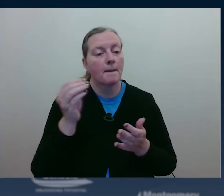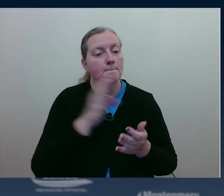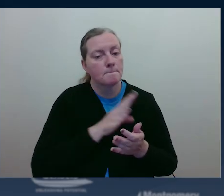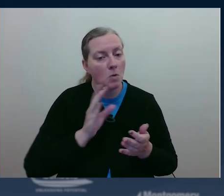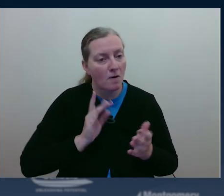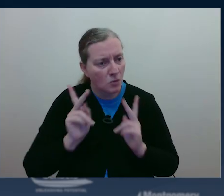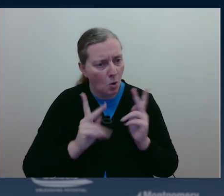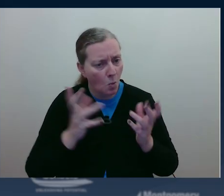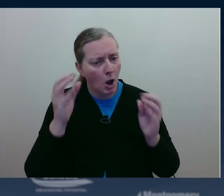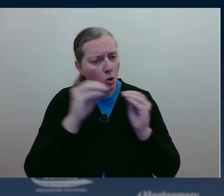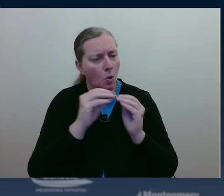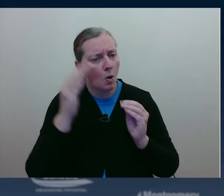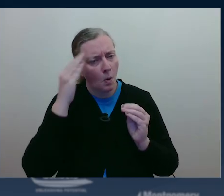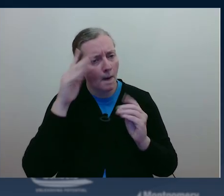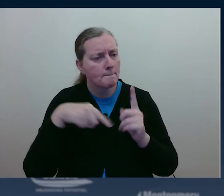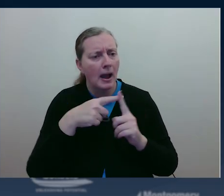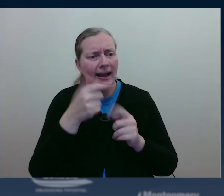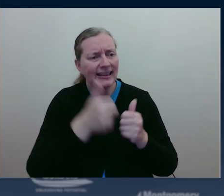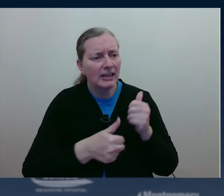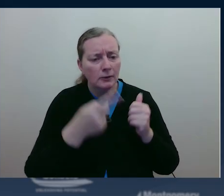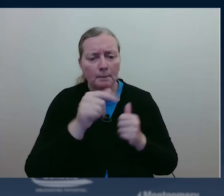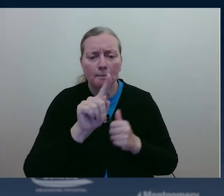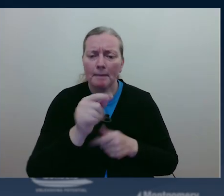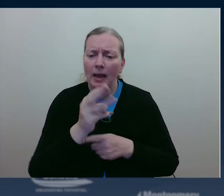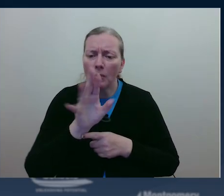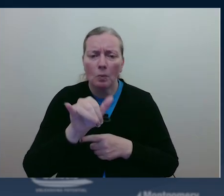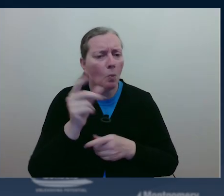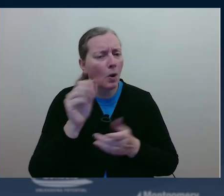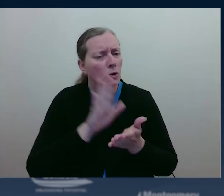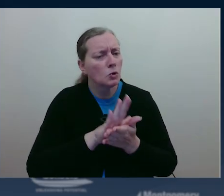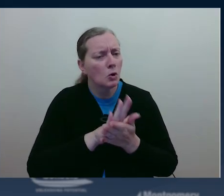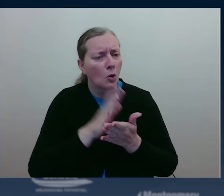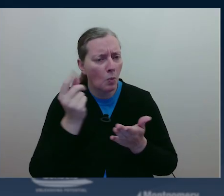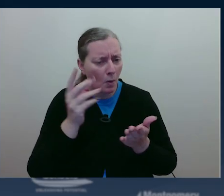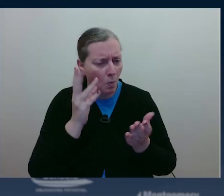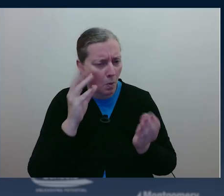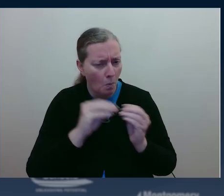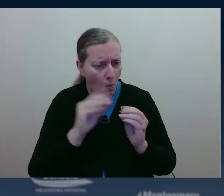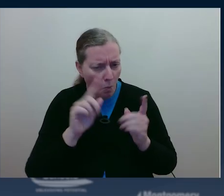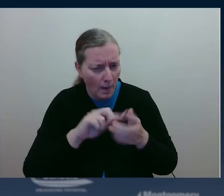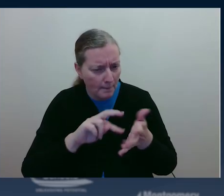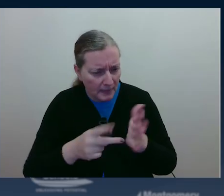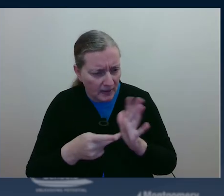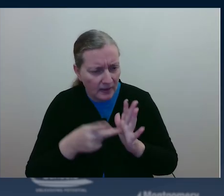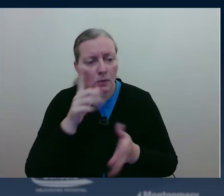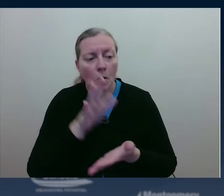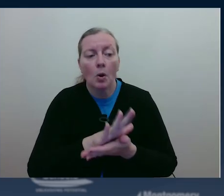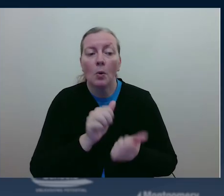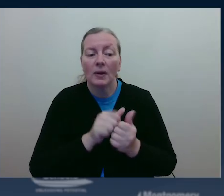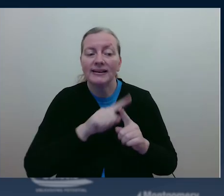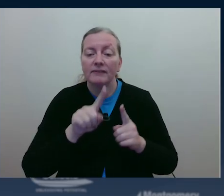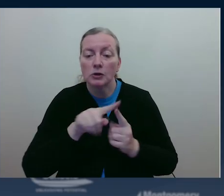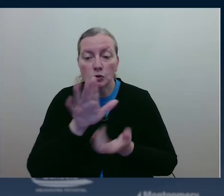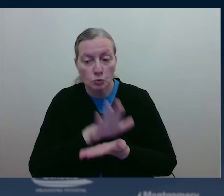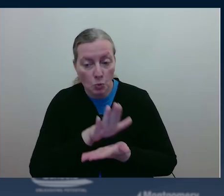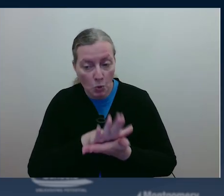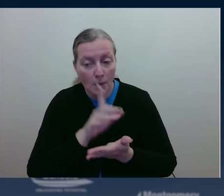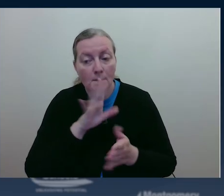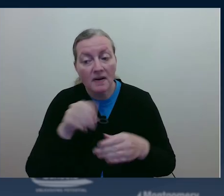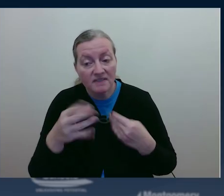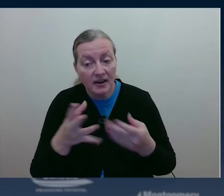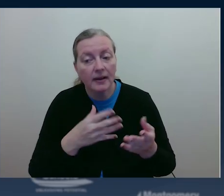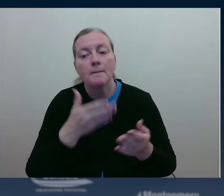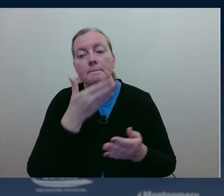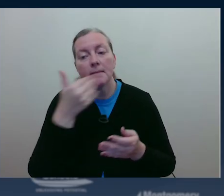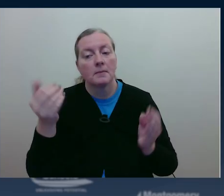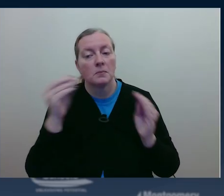school. Staff in the Division of Teaching and Learning have been working with school-based staff to provide more information and develop